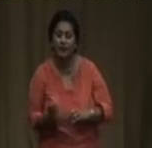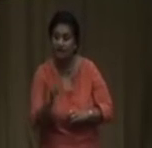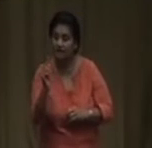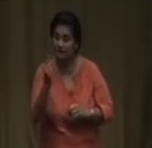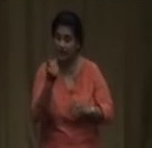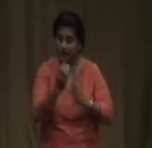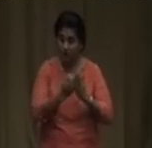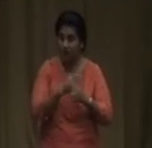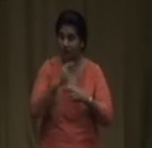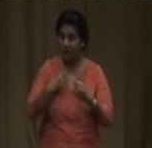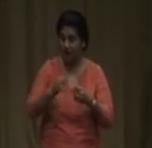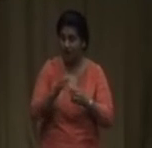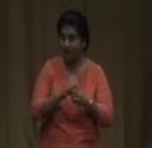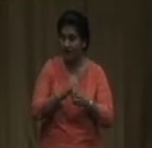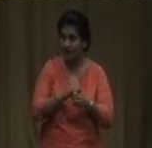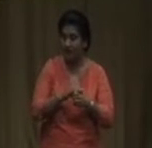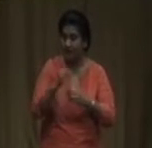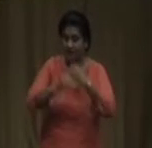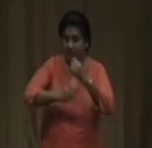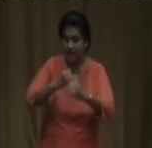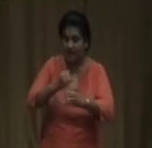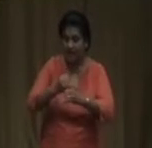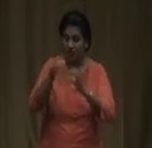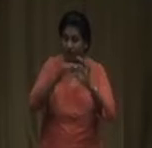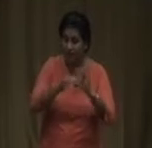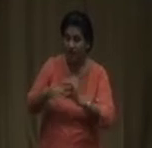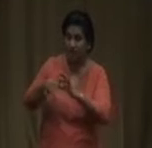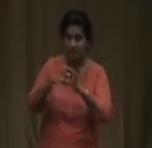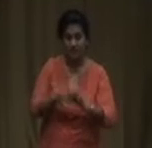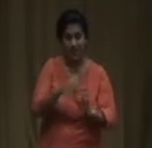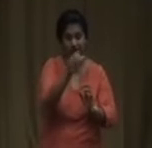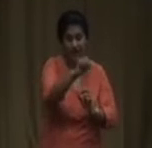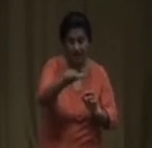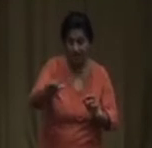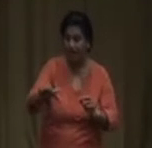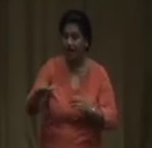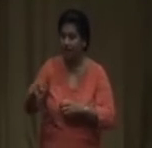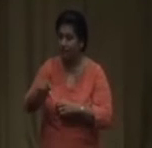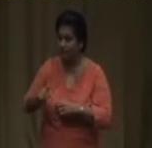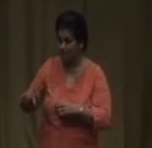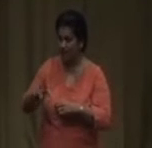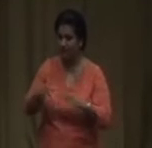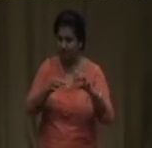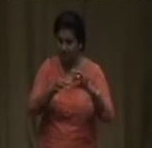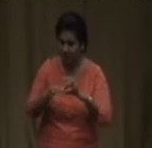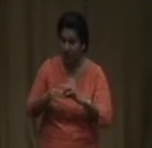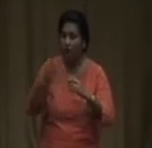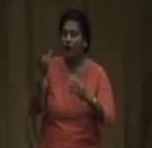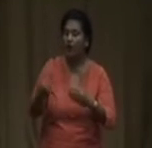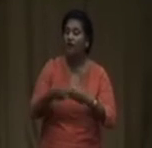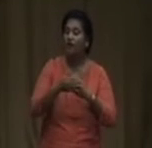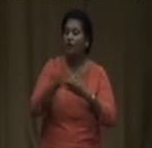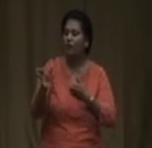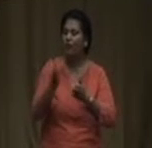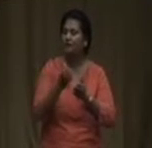that we designed, International Relations in Asia and the Pacific, did adopt an open pedagogy